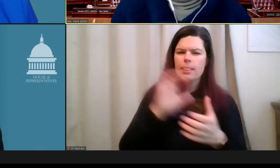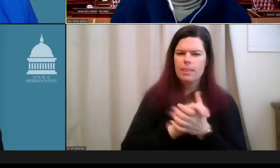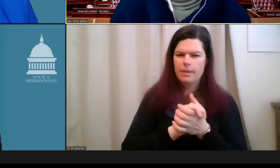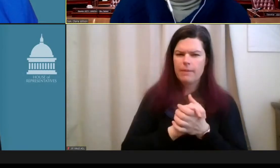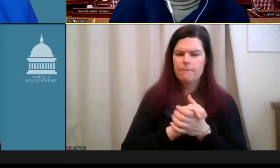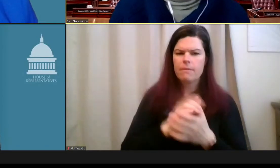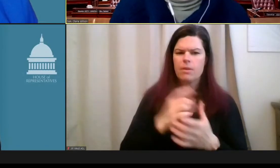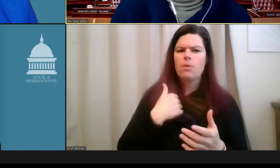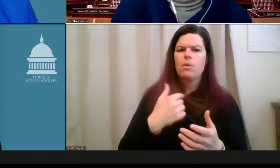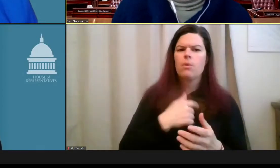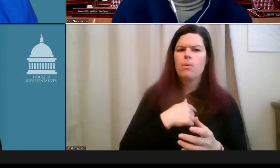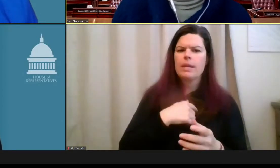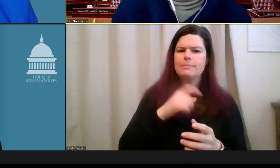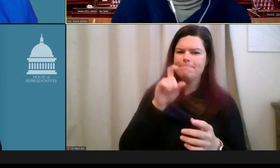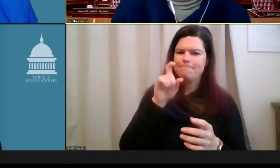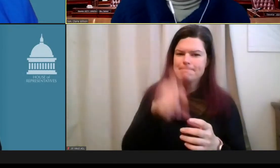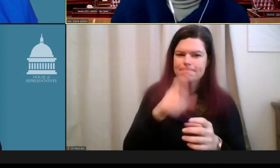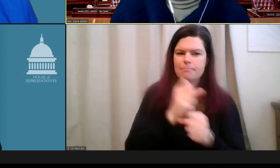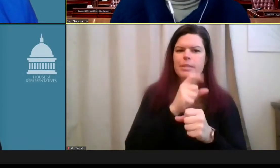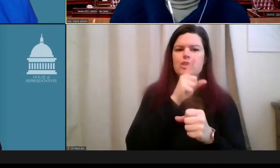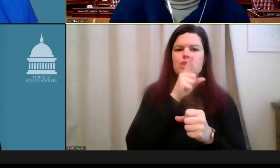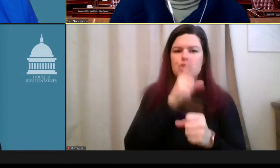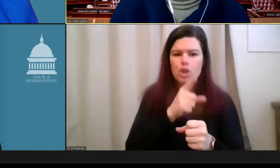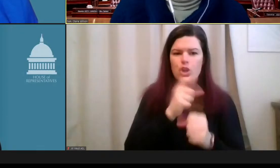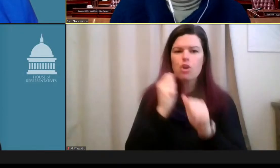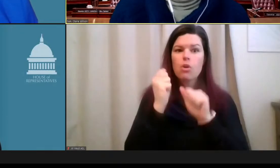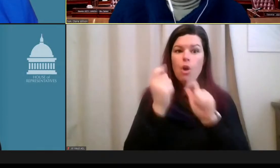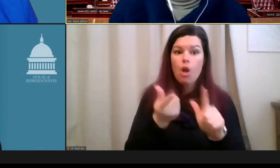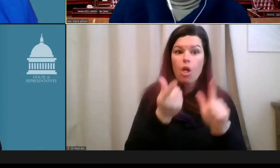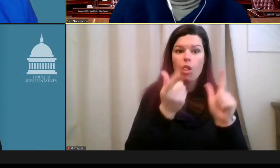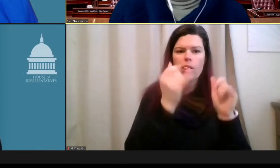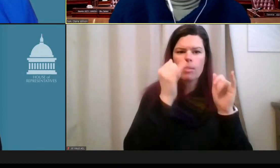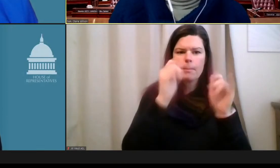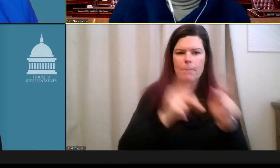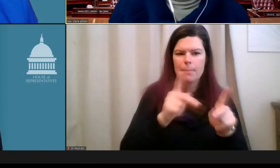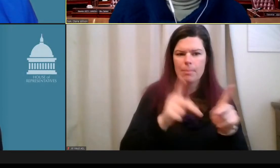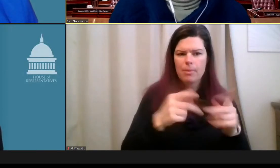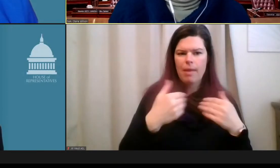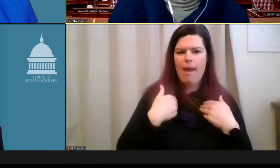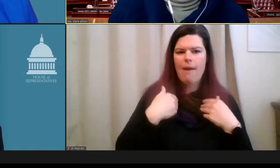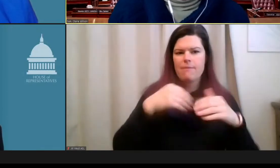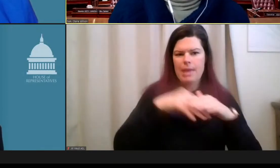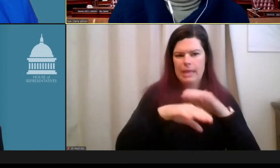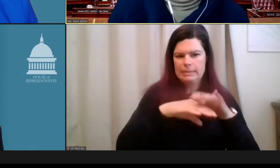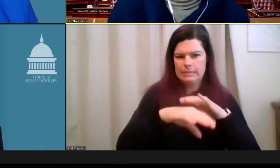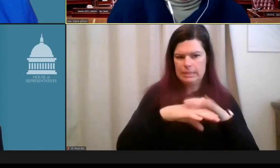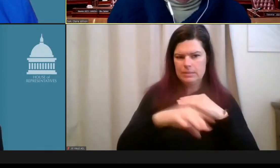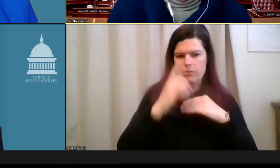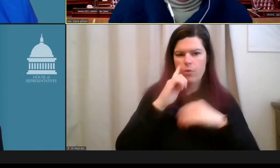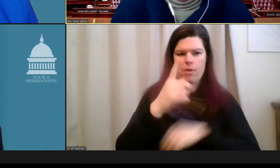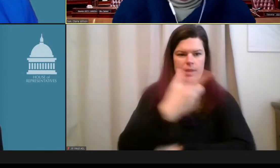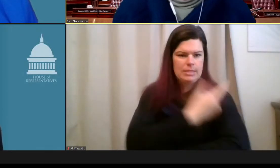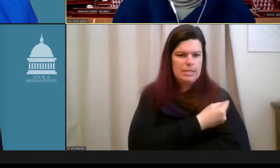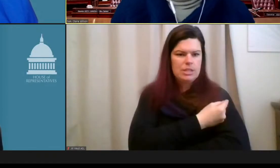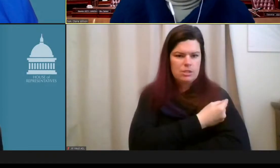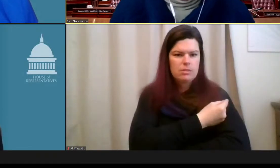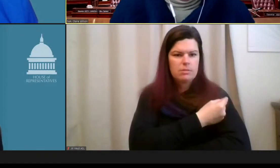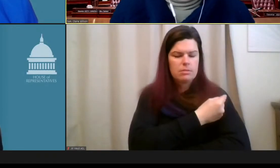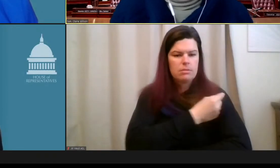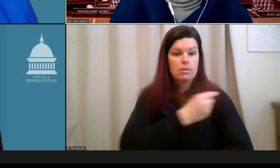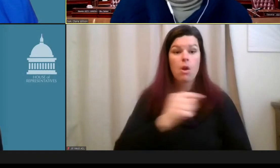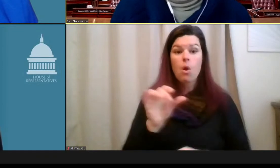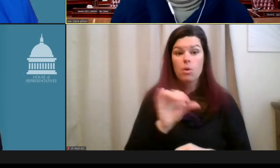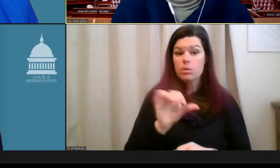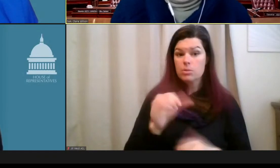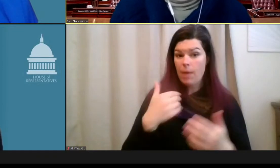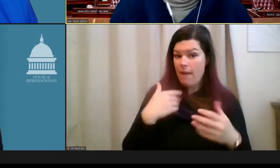sure individuals have access to vaccinations and that they also have an opportunity to